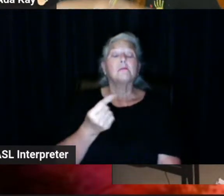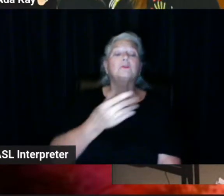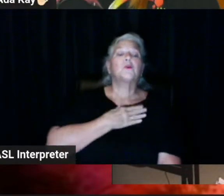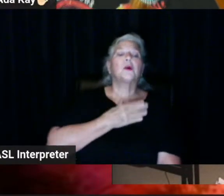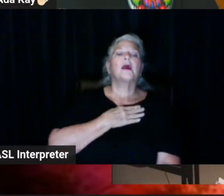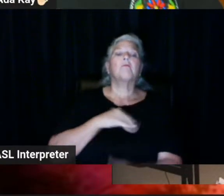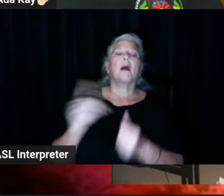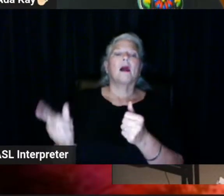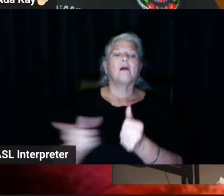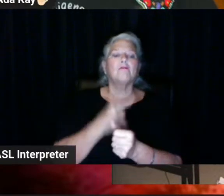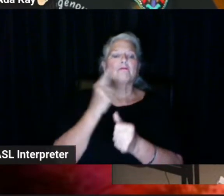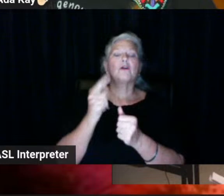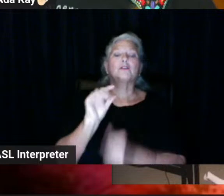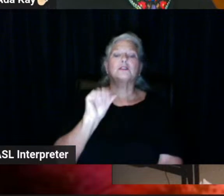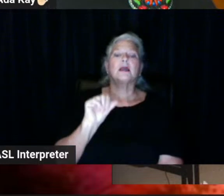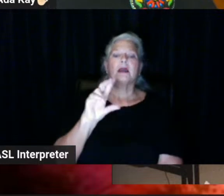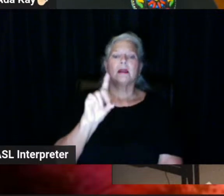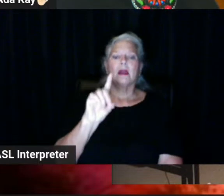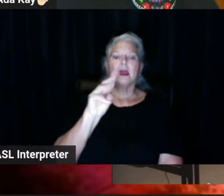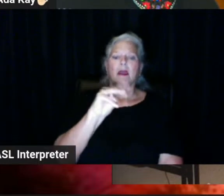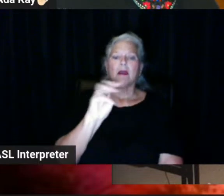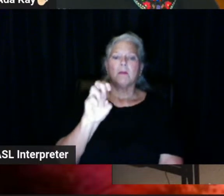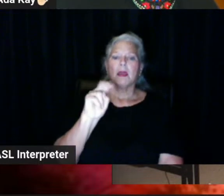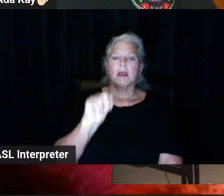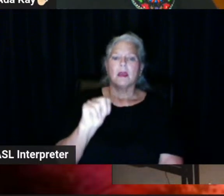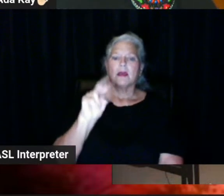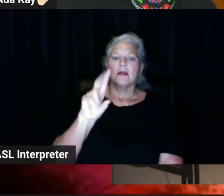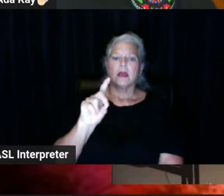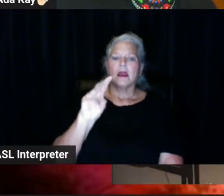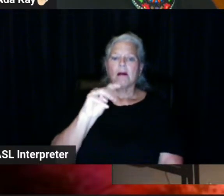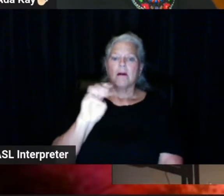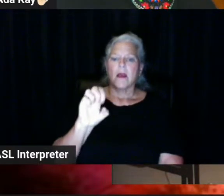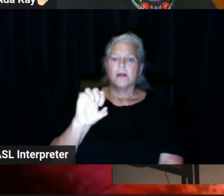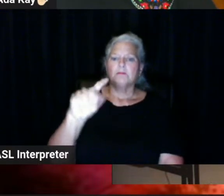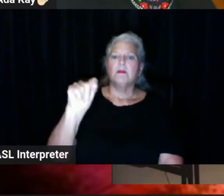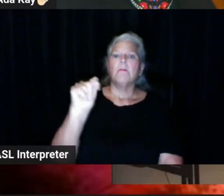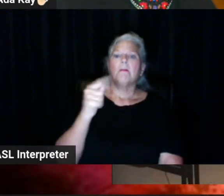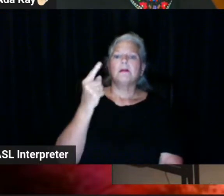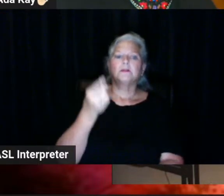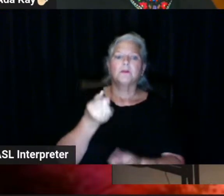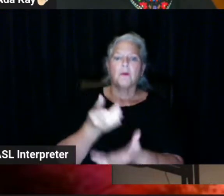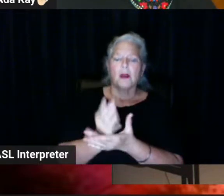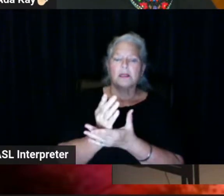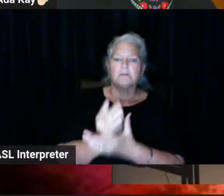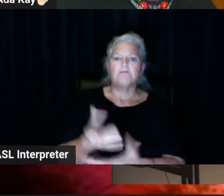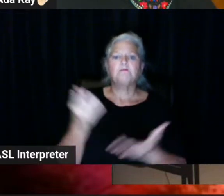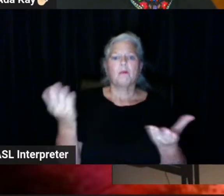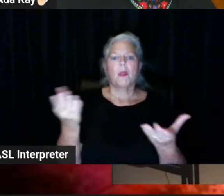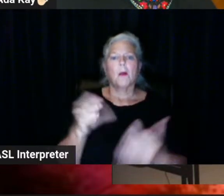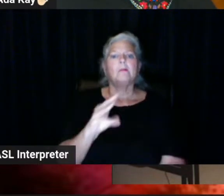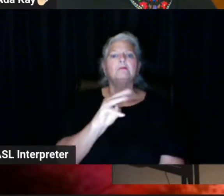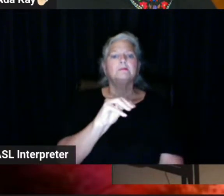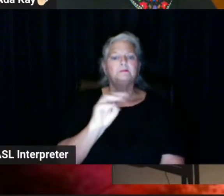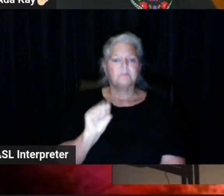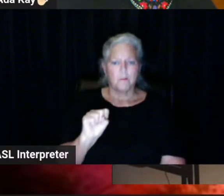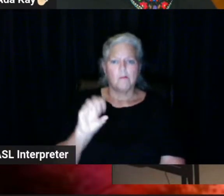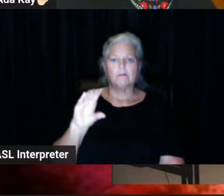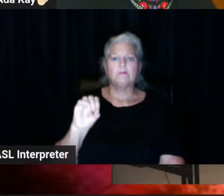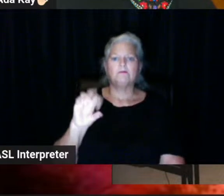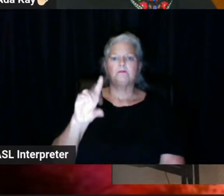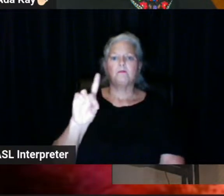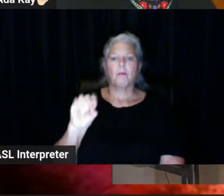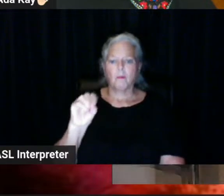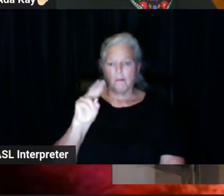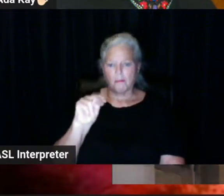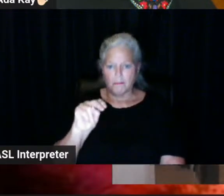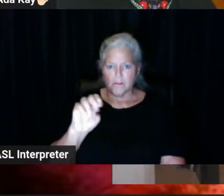Amendment. Ms. O'Donnell. Okay, I'm going to speak. I'm going to speak now. Ms. O'Donnell, you're being disruptive to the meeting. I'm asking you to leave.